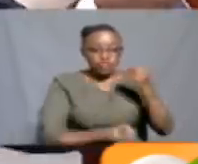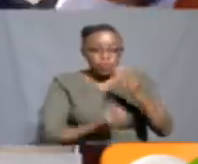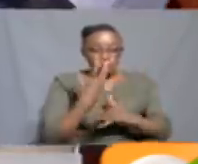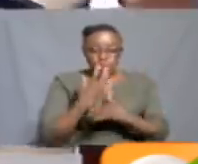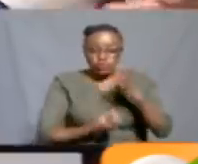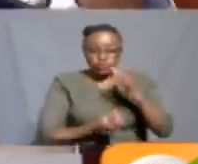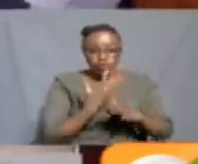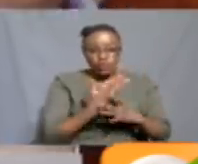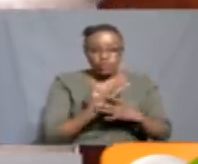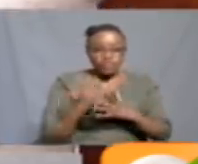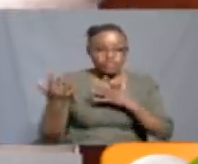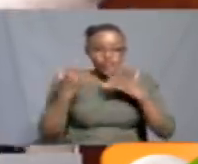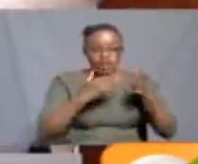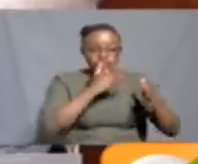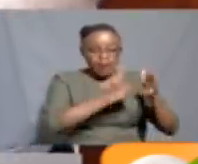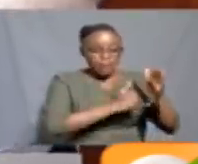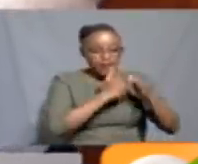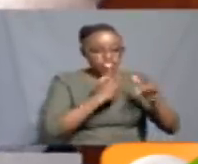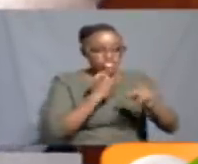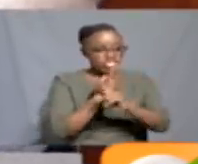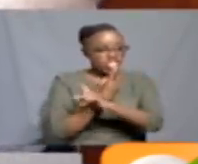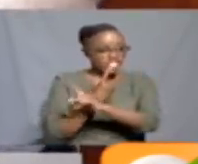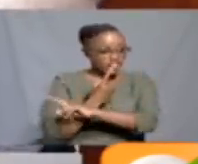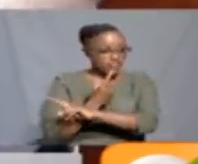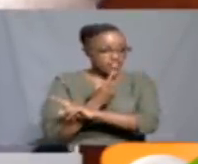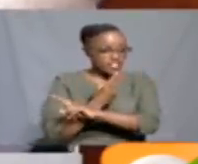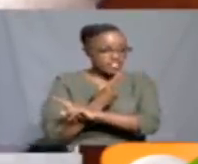imported equipment, machinery, whatever it is.